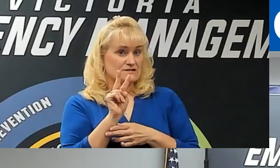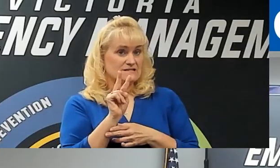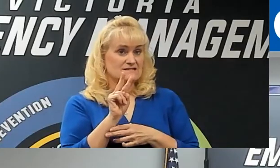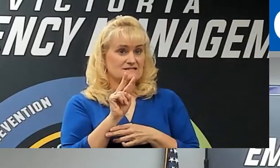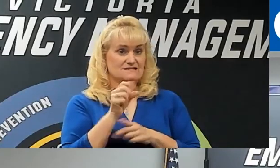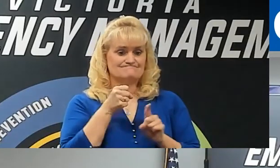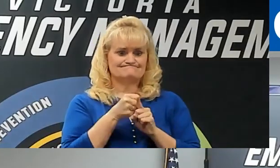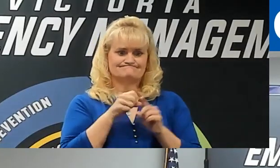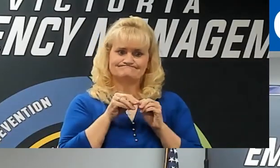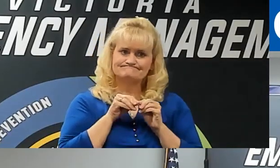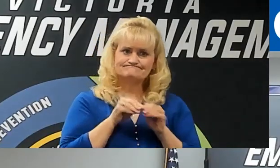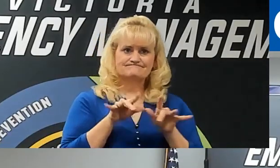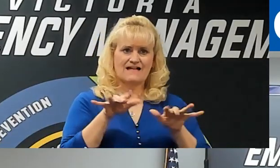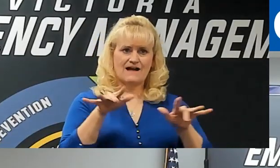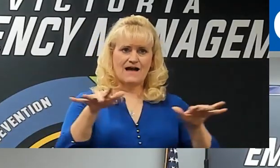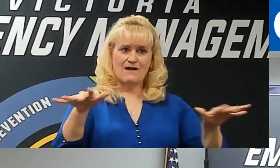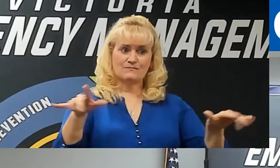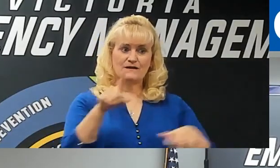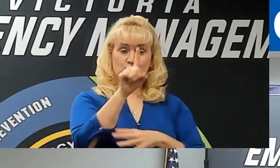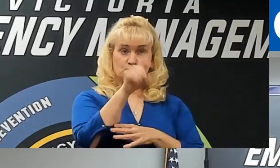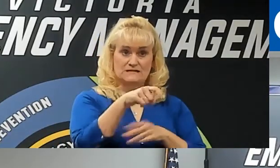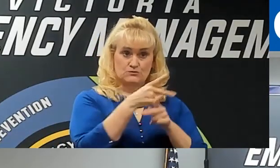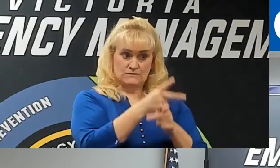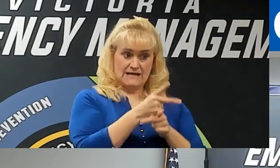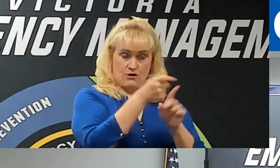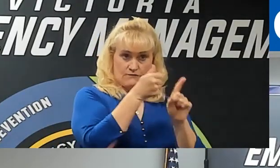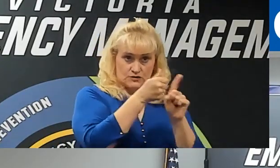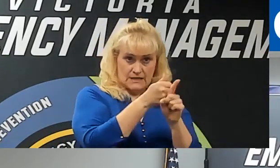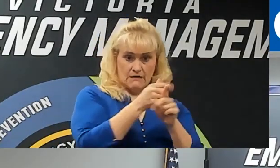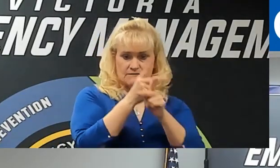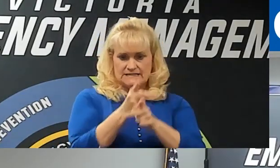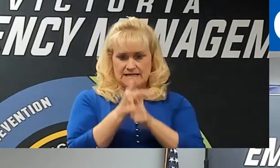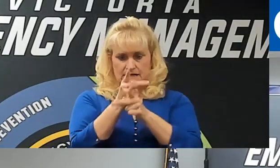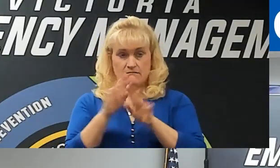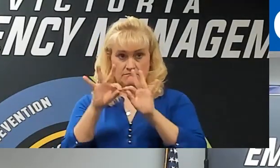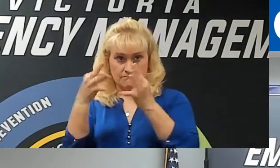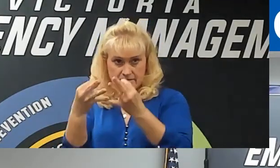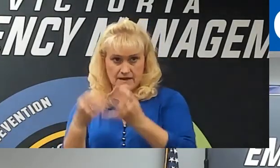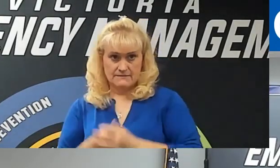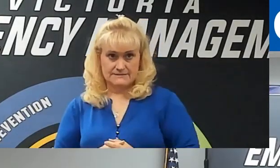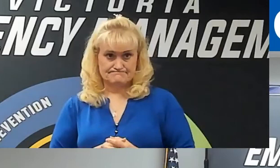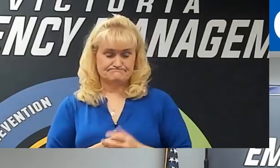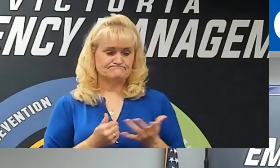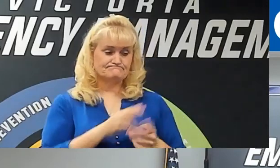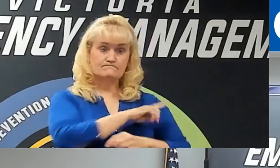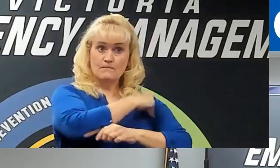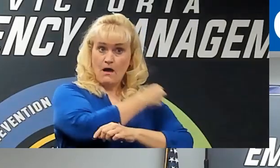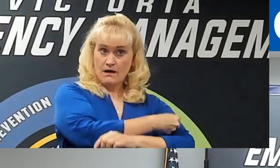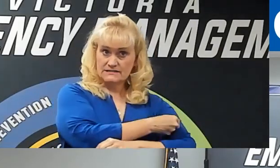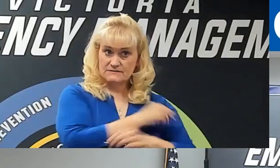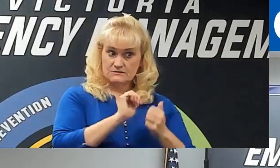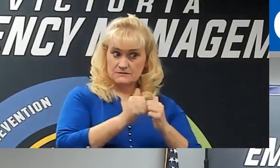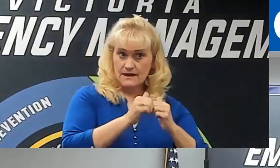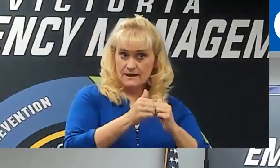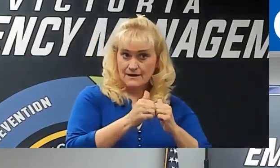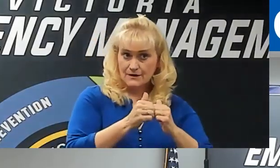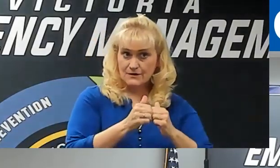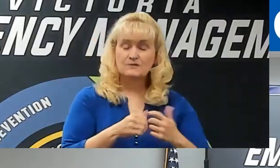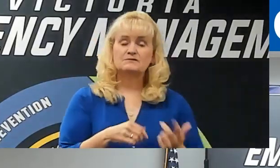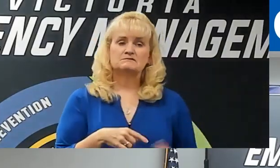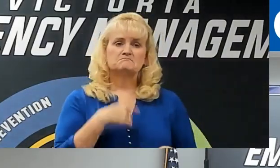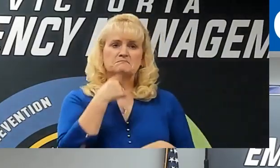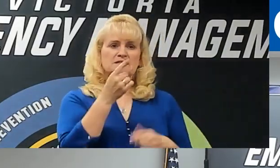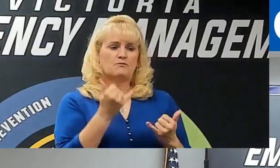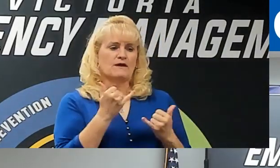you need to take care of yourself. You need to take care of the ones that you love. Okay? So how are the hospitals looking? I can tell you this, as far as personal